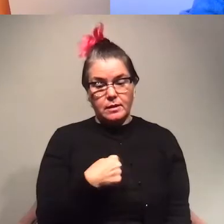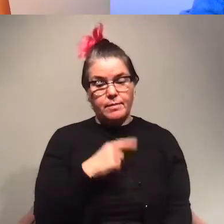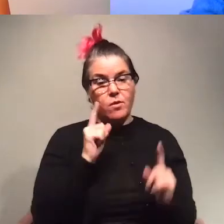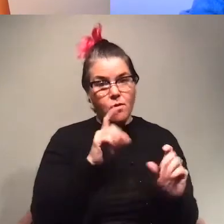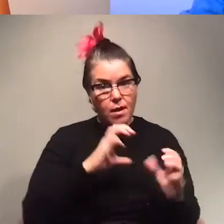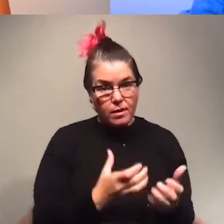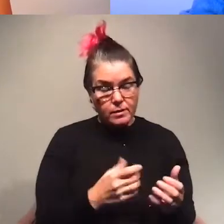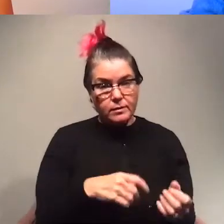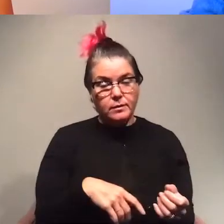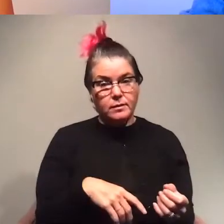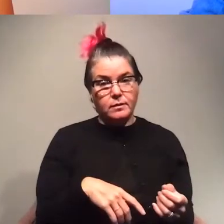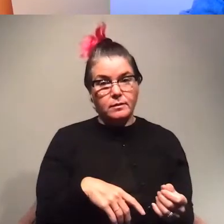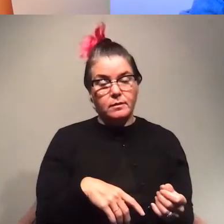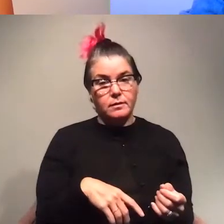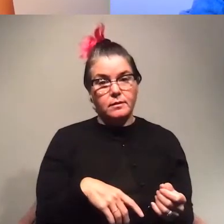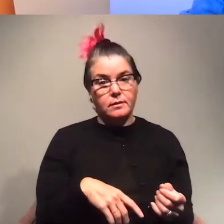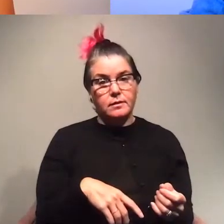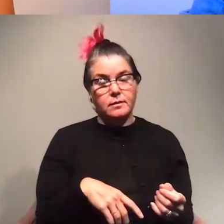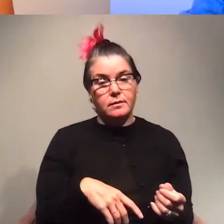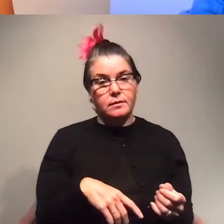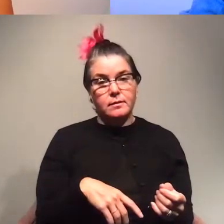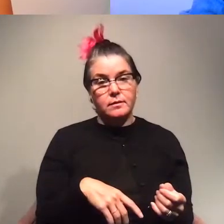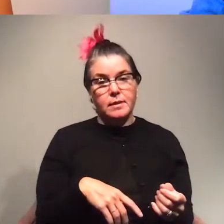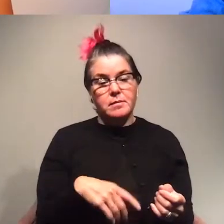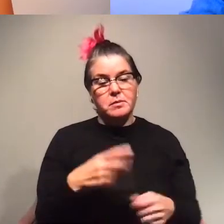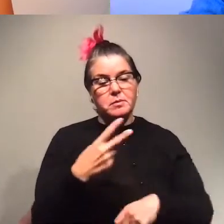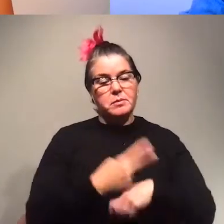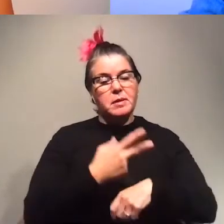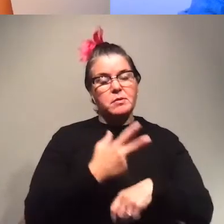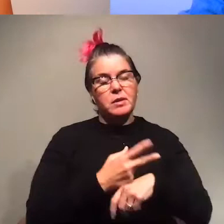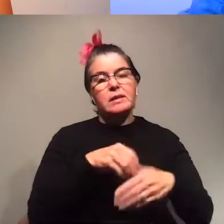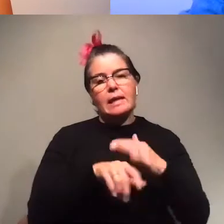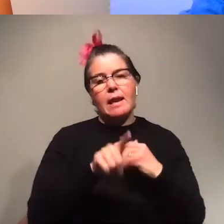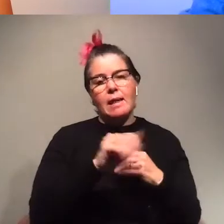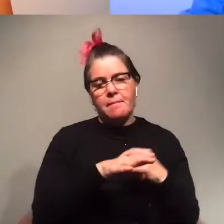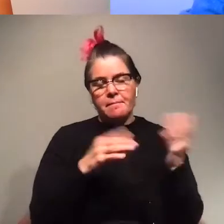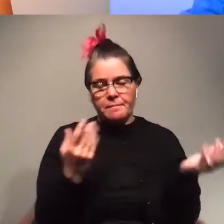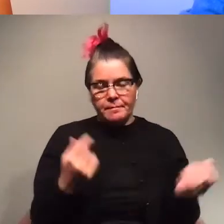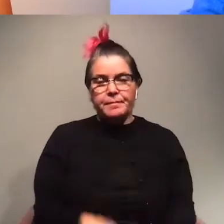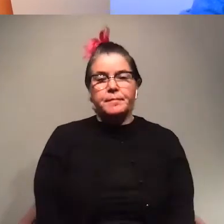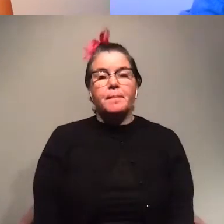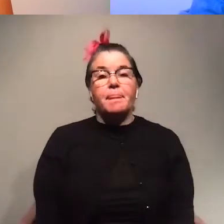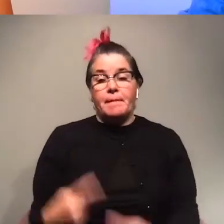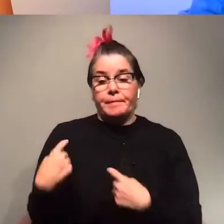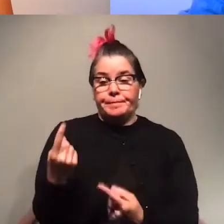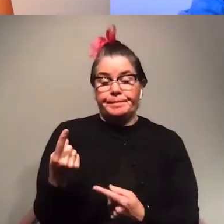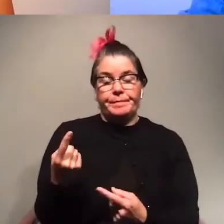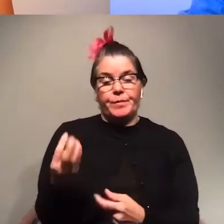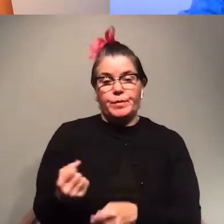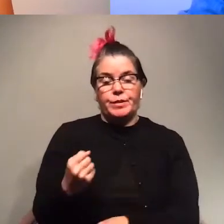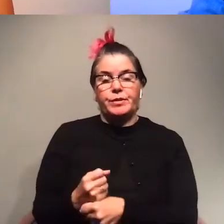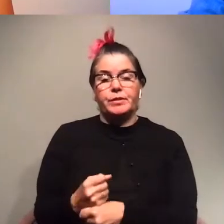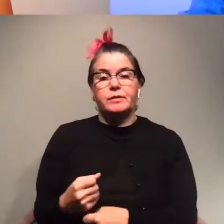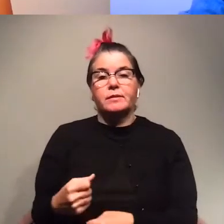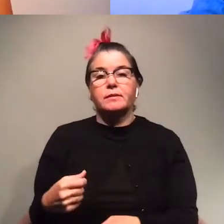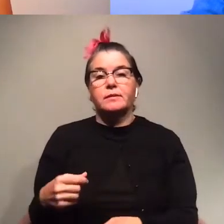class and maybe like 2 or 3 days out of the week I'm in the lab. These past few years, it's mostly